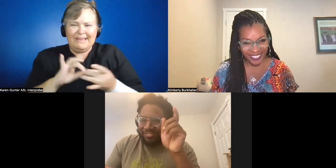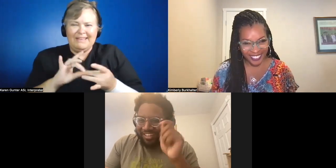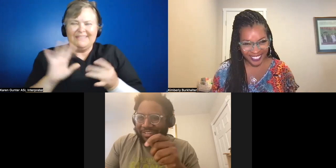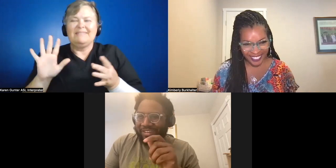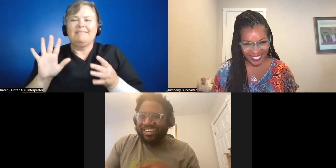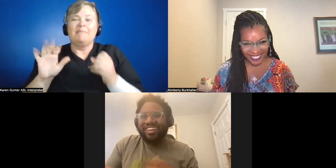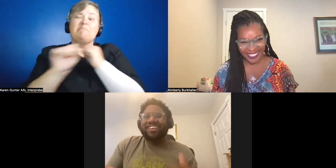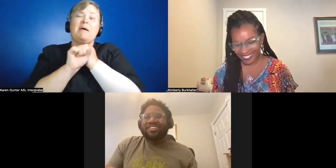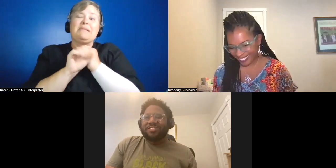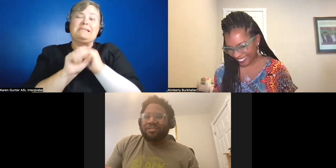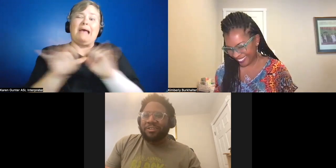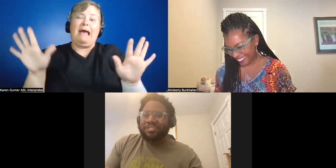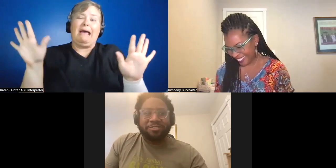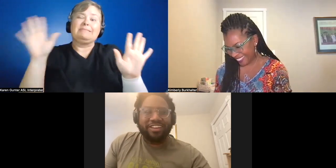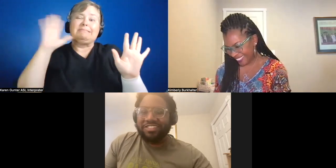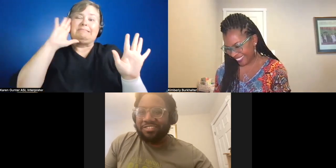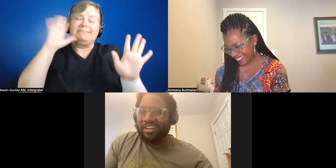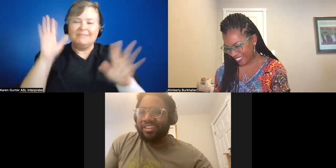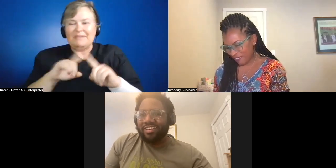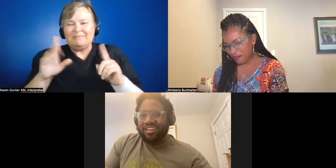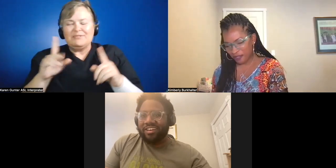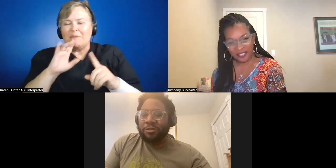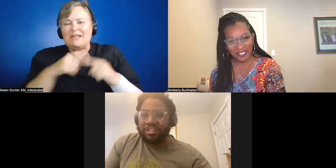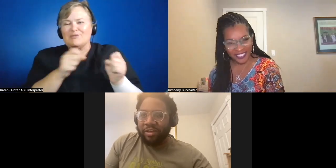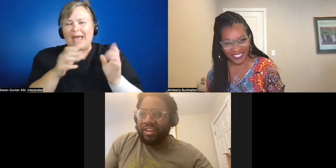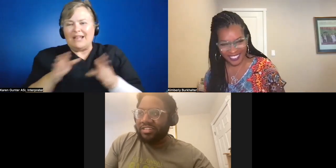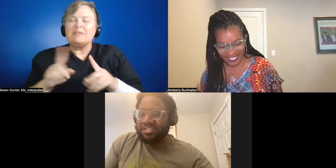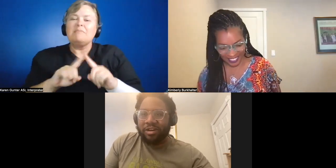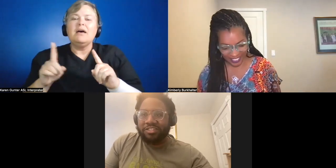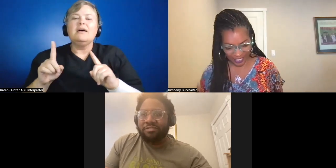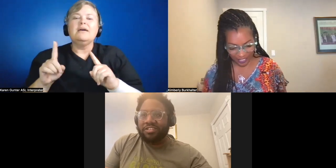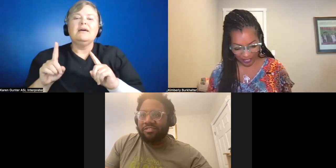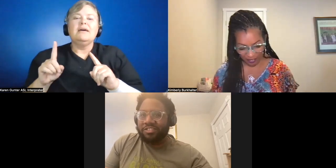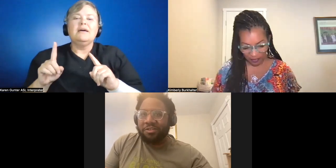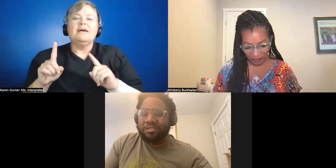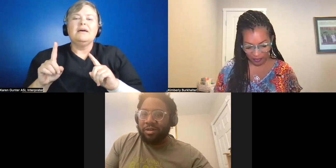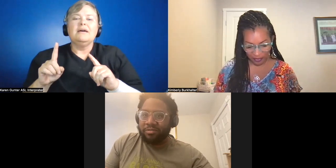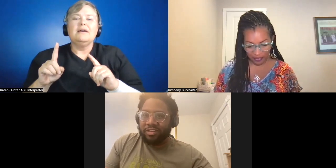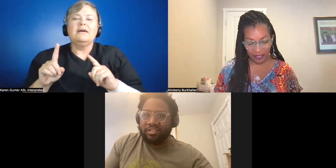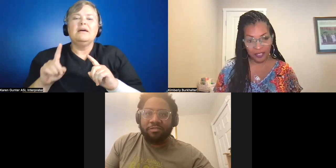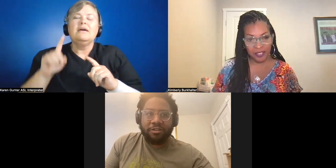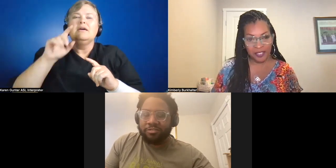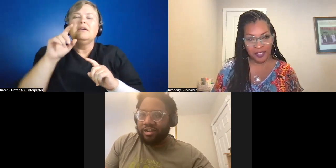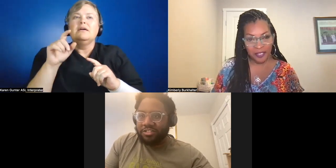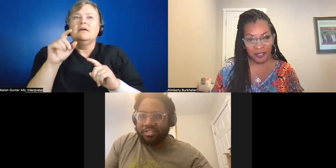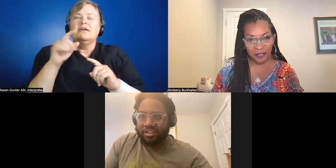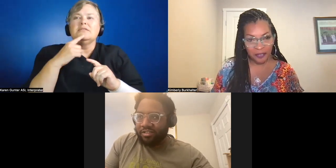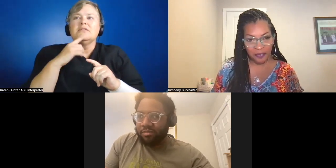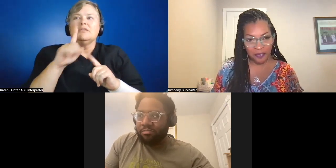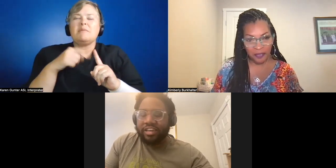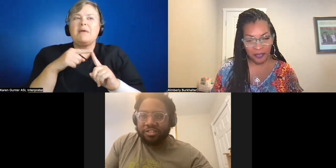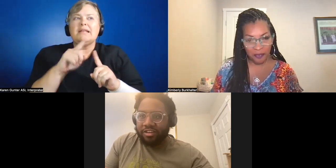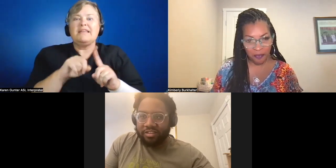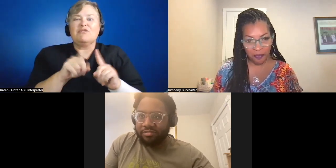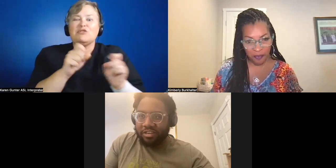publicized when we think about it in terms of the subversive strategies, right? Fugitive Pedagogies by Jarvis Gibbons talks about the subversive strategies that